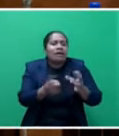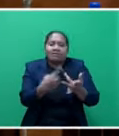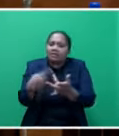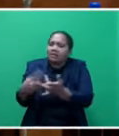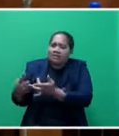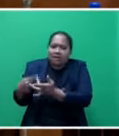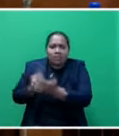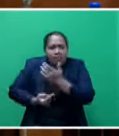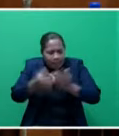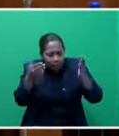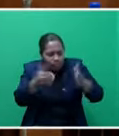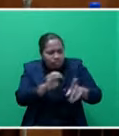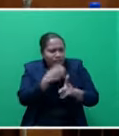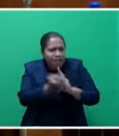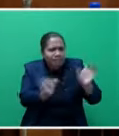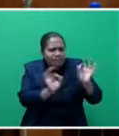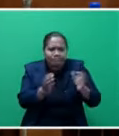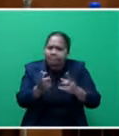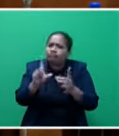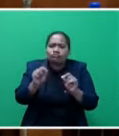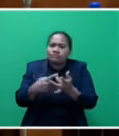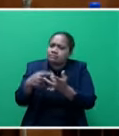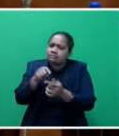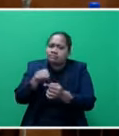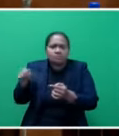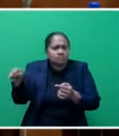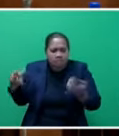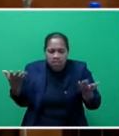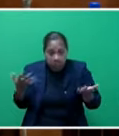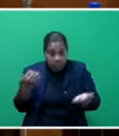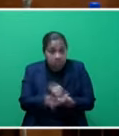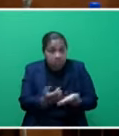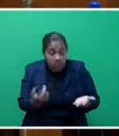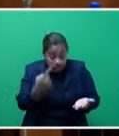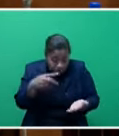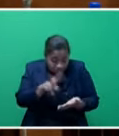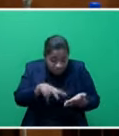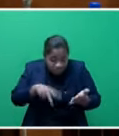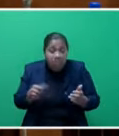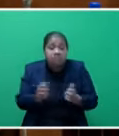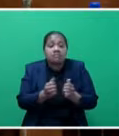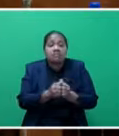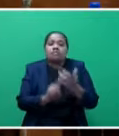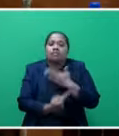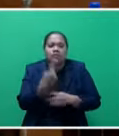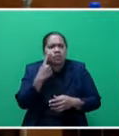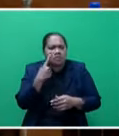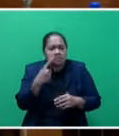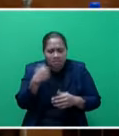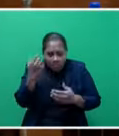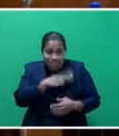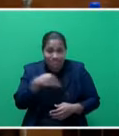concentrating on the environment. And sure enough, if we read our papers, we'll see the Honourable